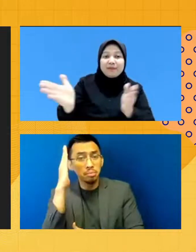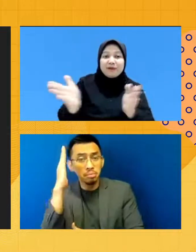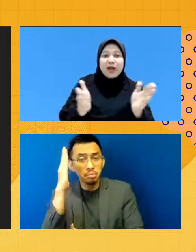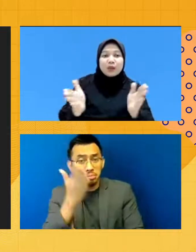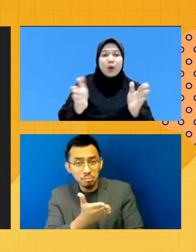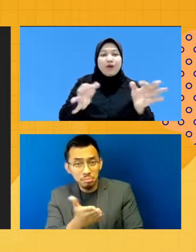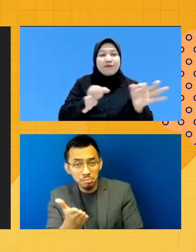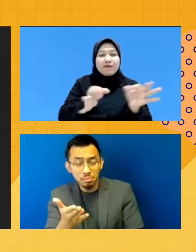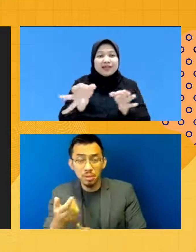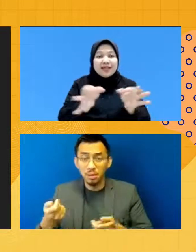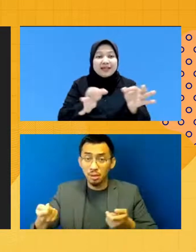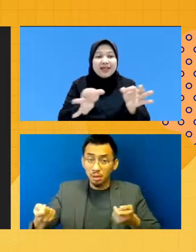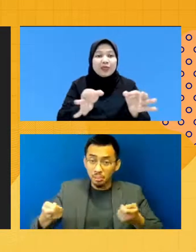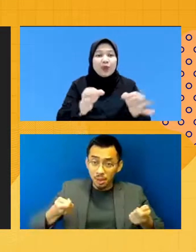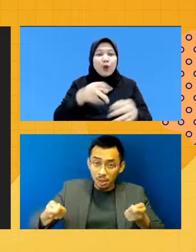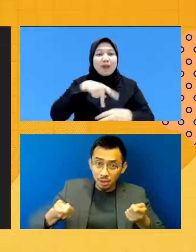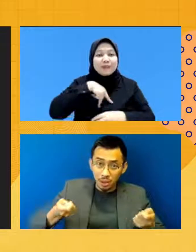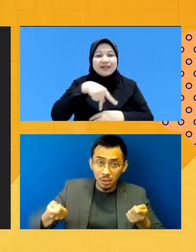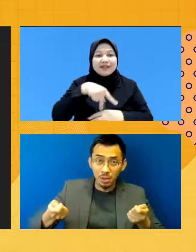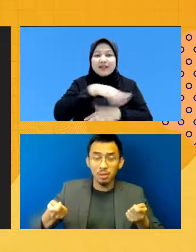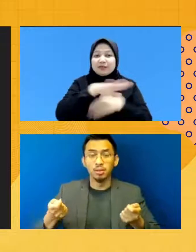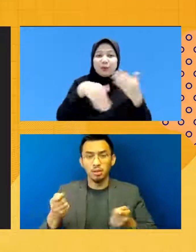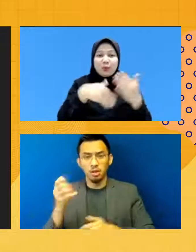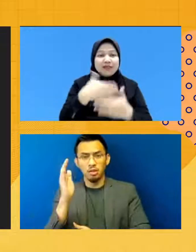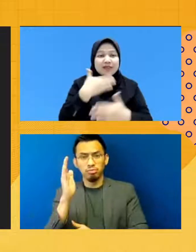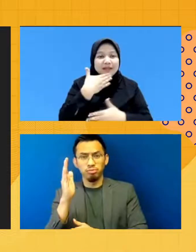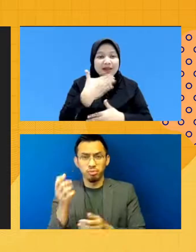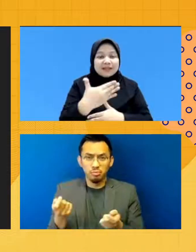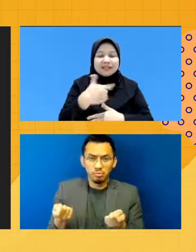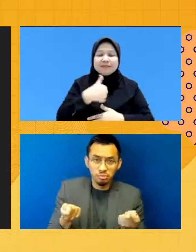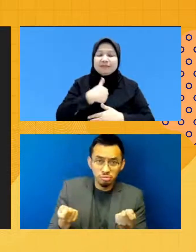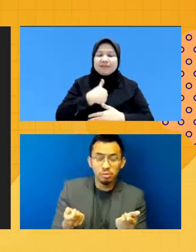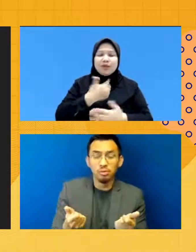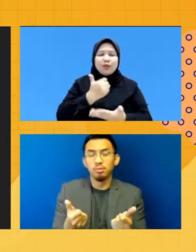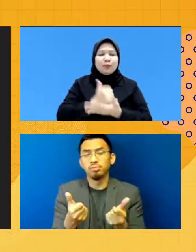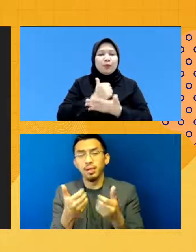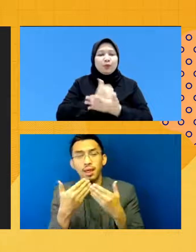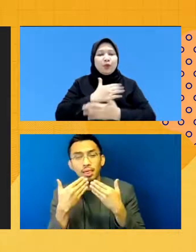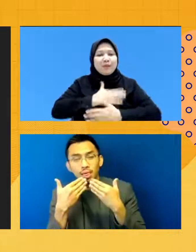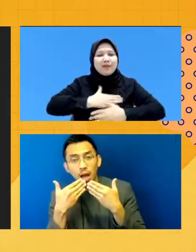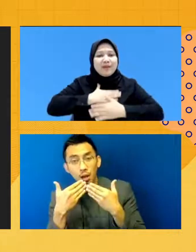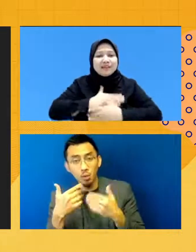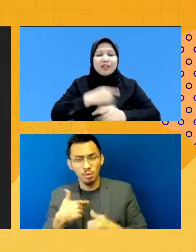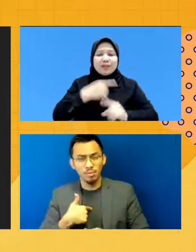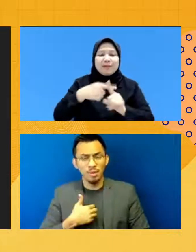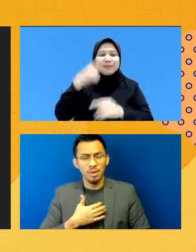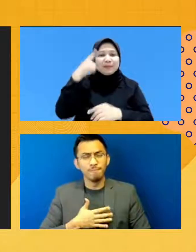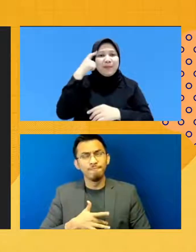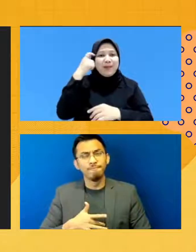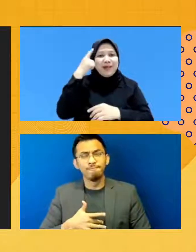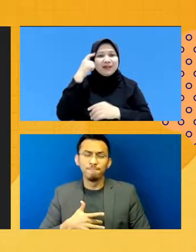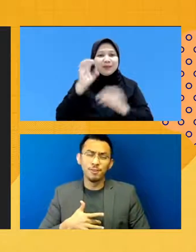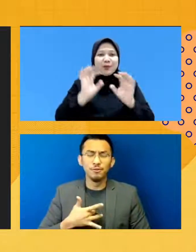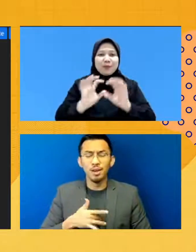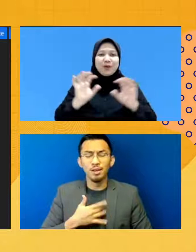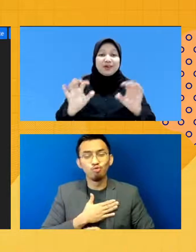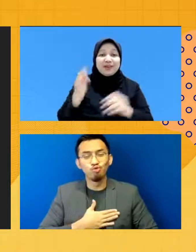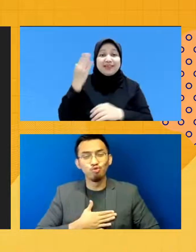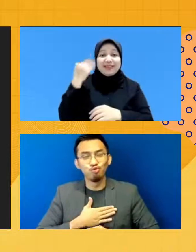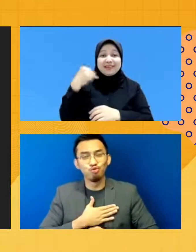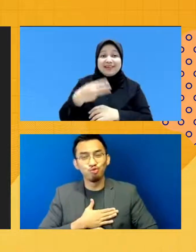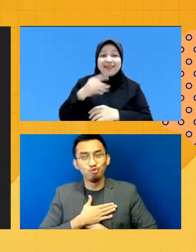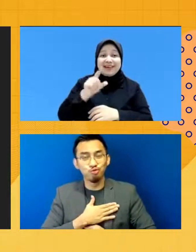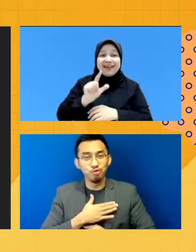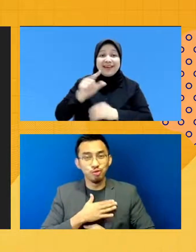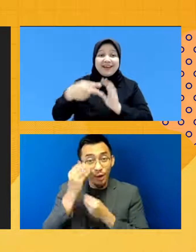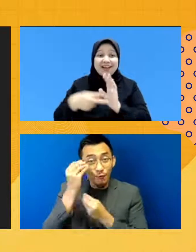I really enjoy learning about the safeguarding. And while Ellen was presenting, I'm trying to make a checklist in my head,